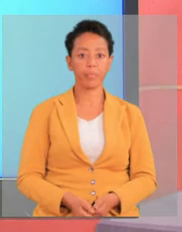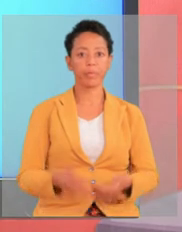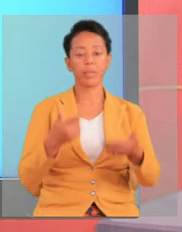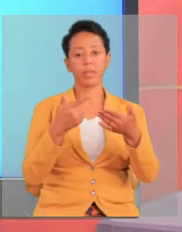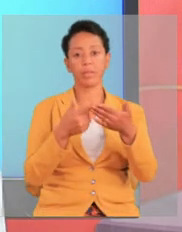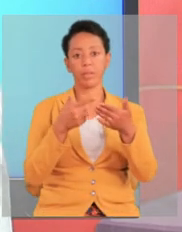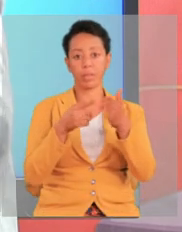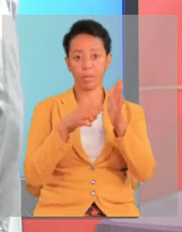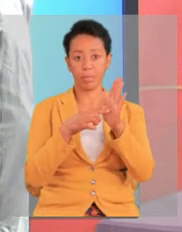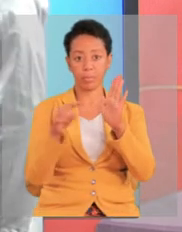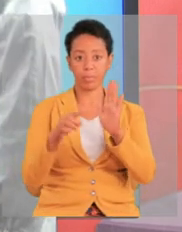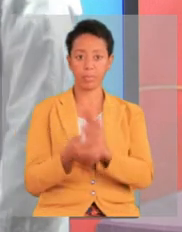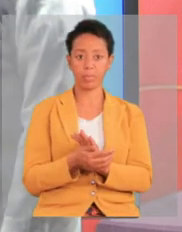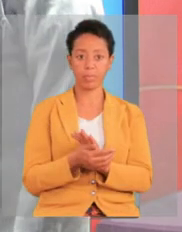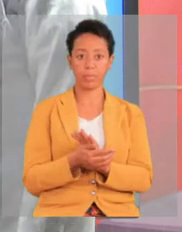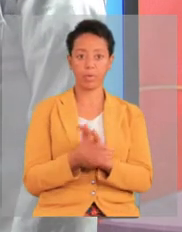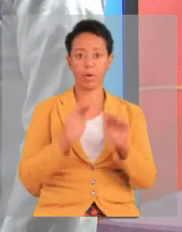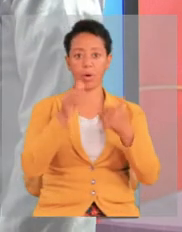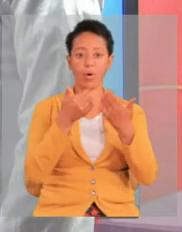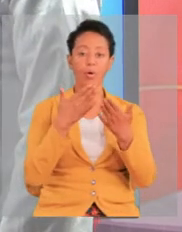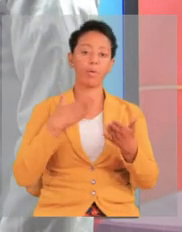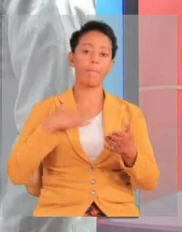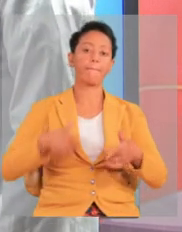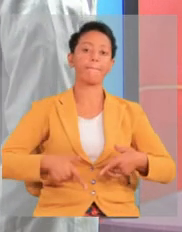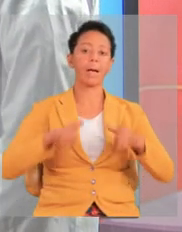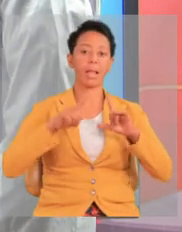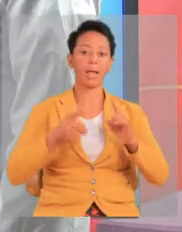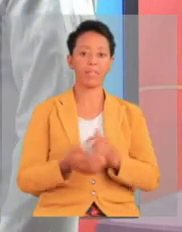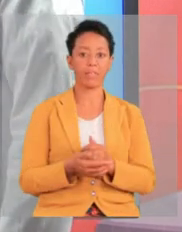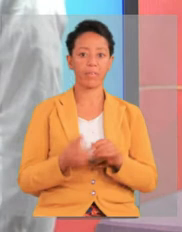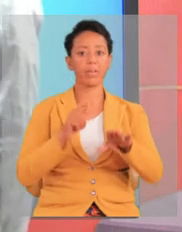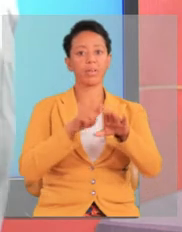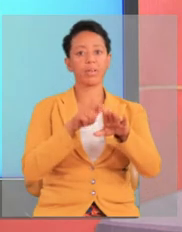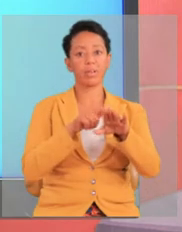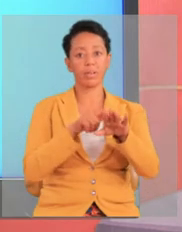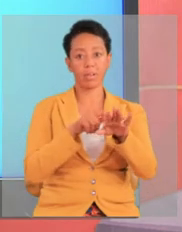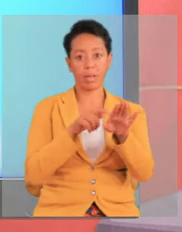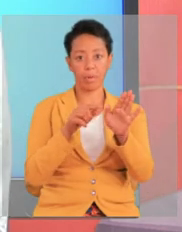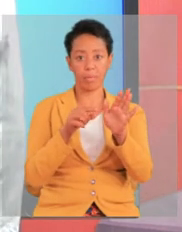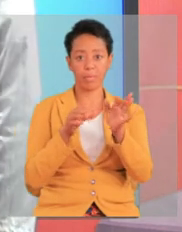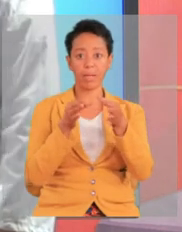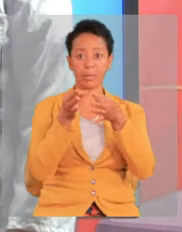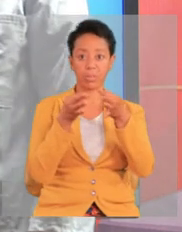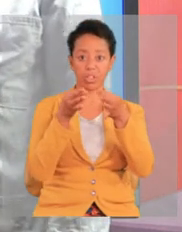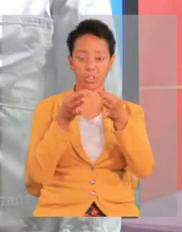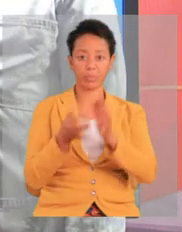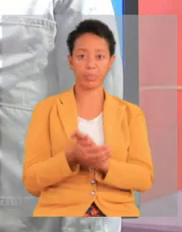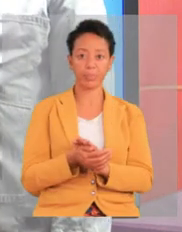This implies that this is all my life, right? Time expression. All my life is a time expression.